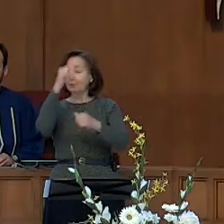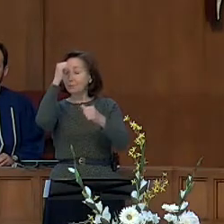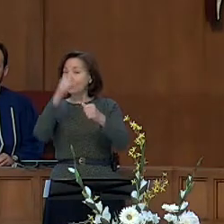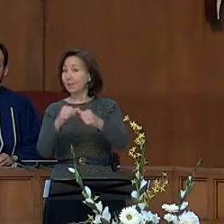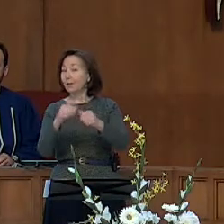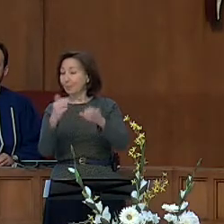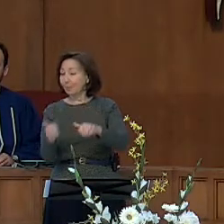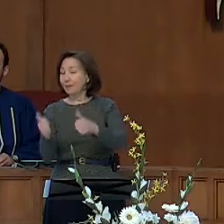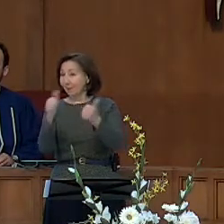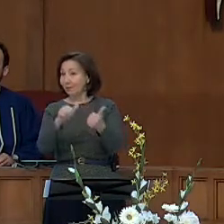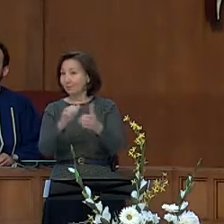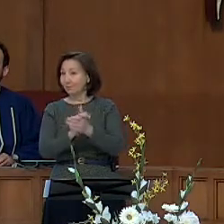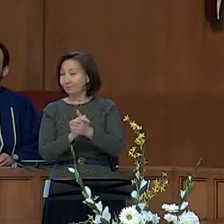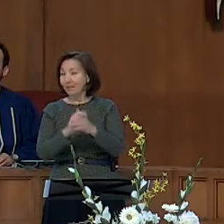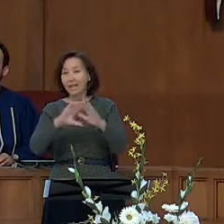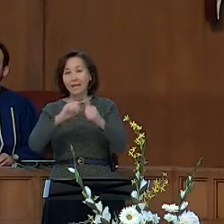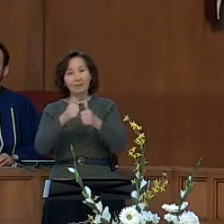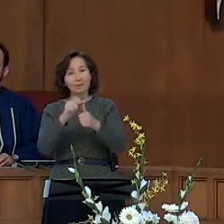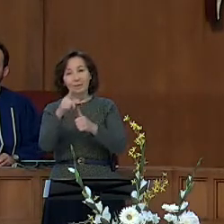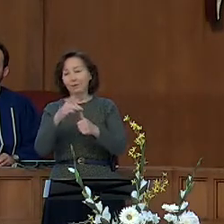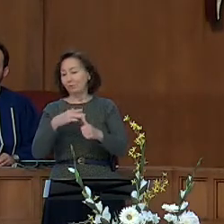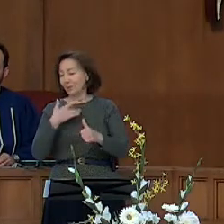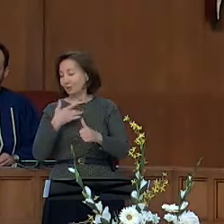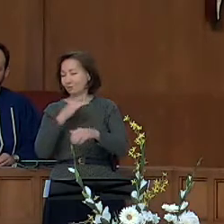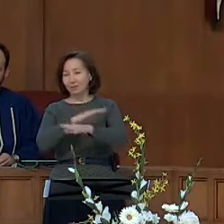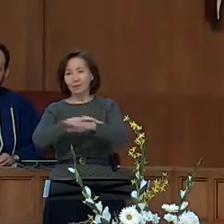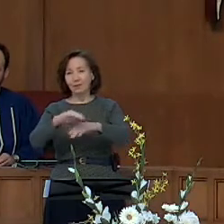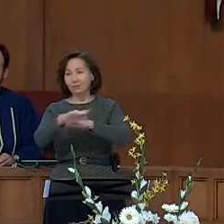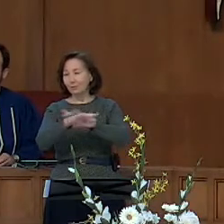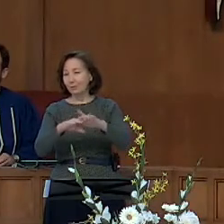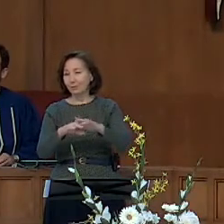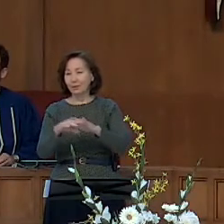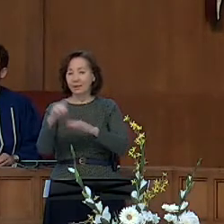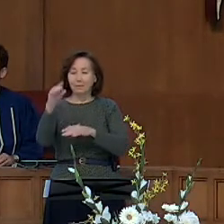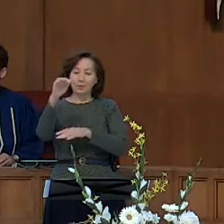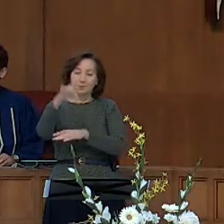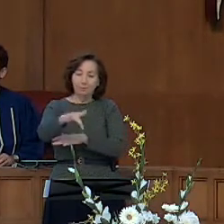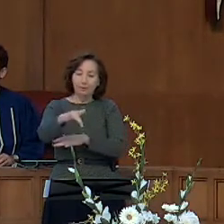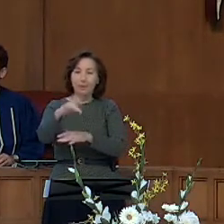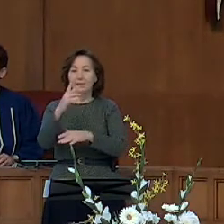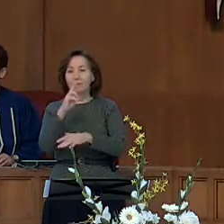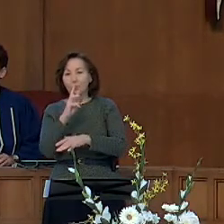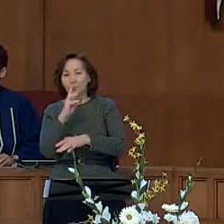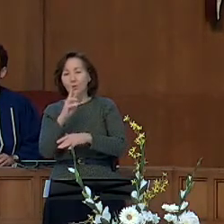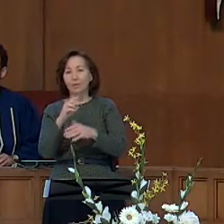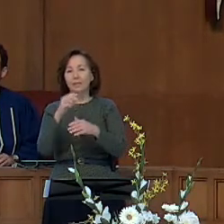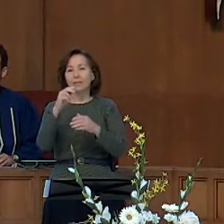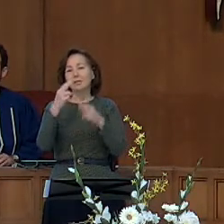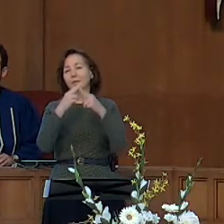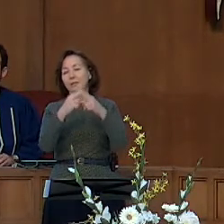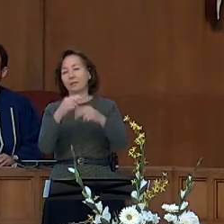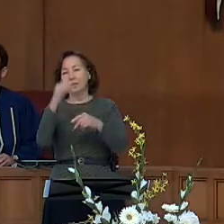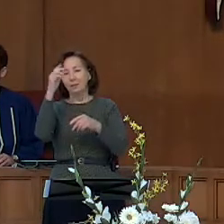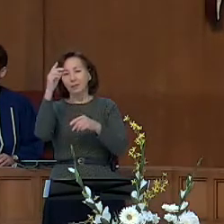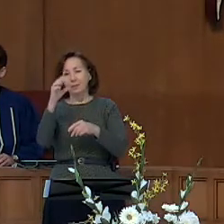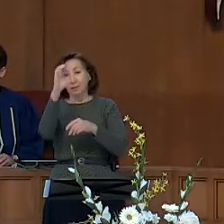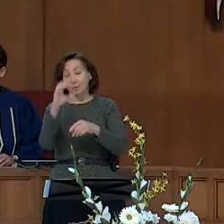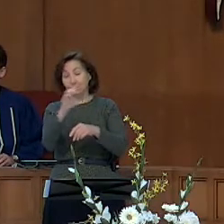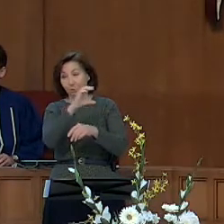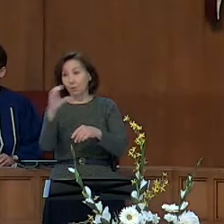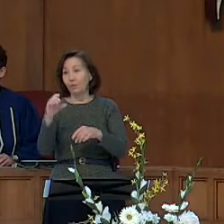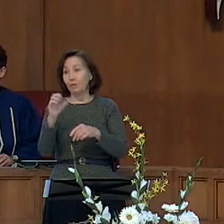baptism. However you feel comfortable, whether you dip your finger in the water, make the sign of the cross, sprinkle it on you, or if